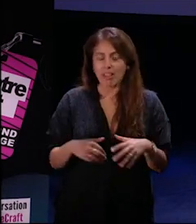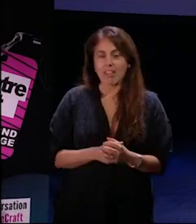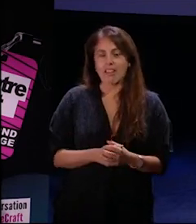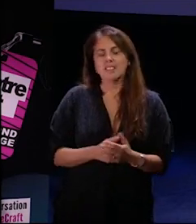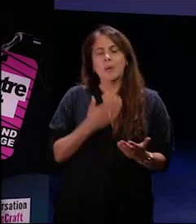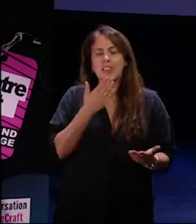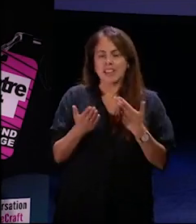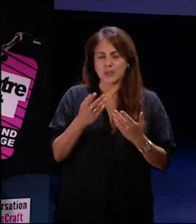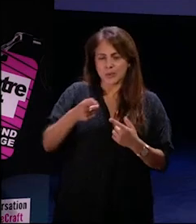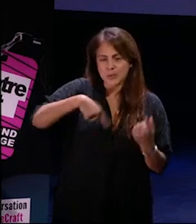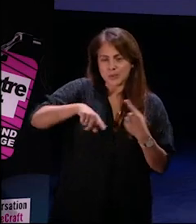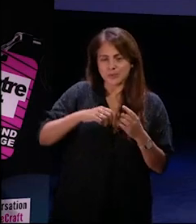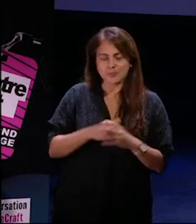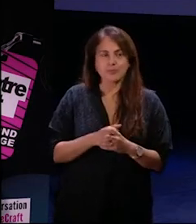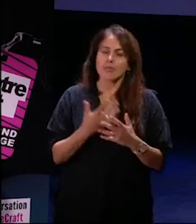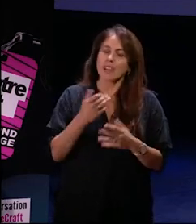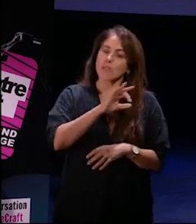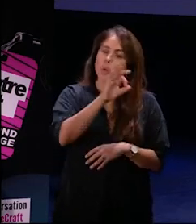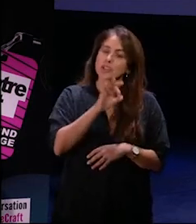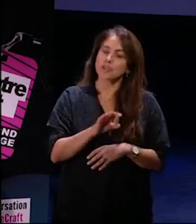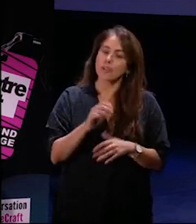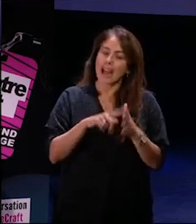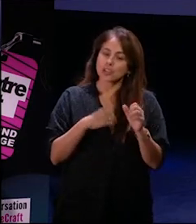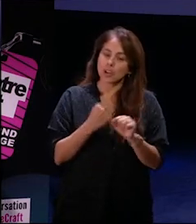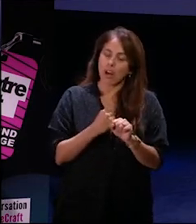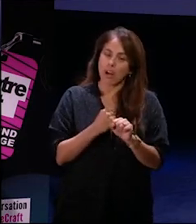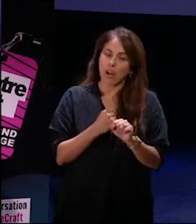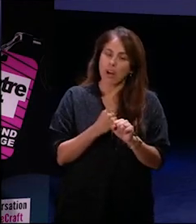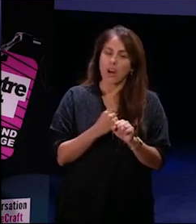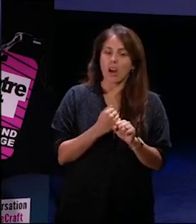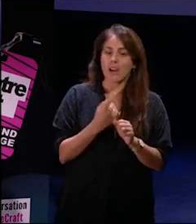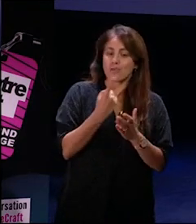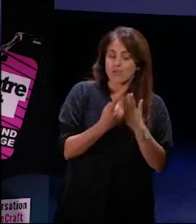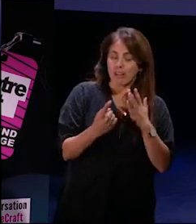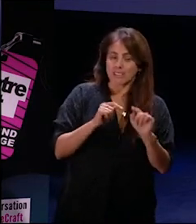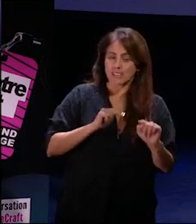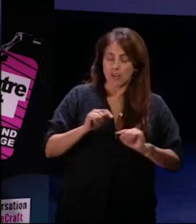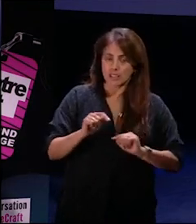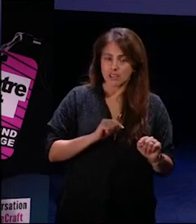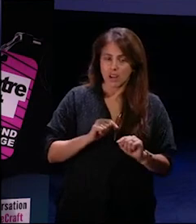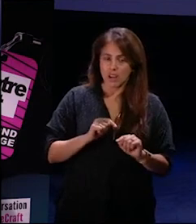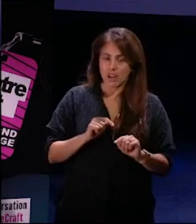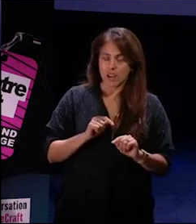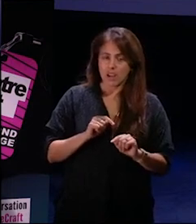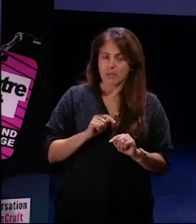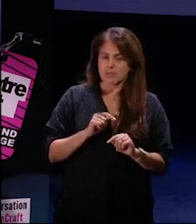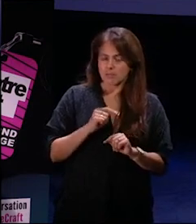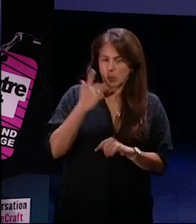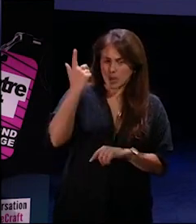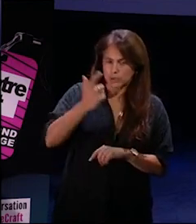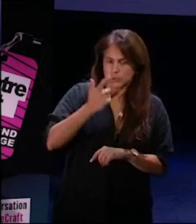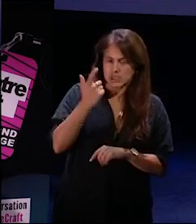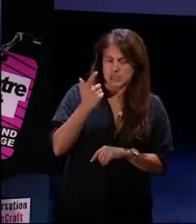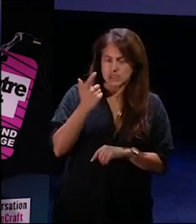all so much. And I had a question for Angela. As a freelance director, I was just wondering, because